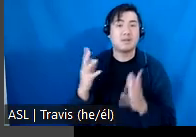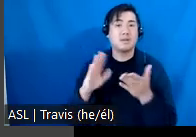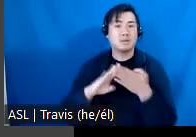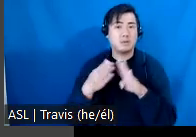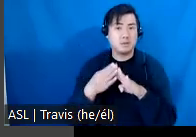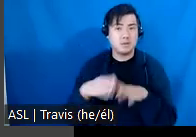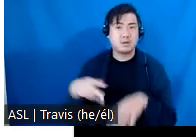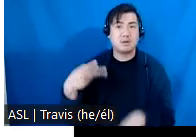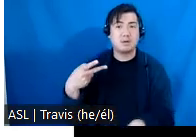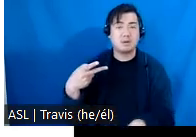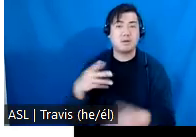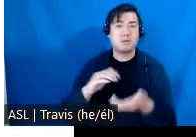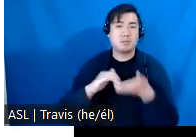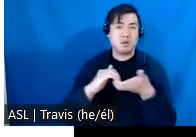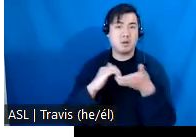Call.